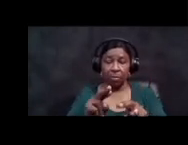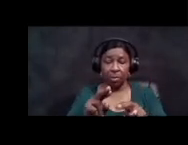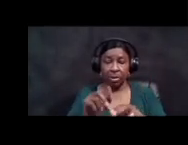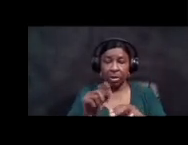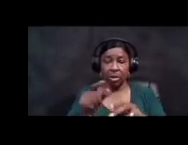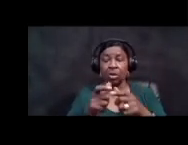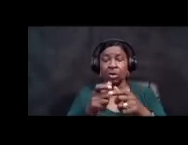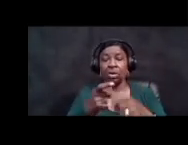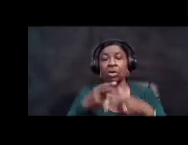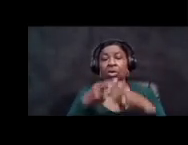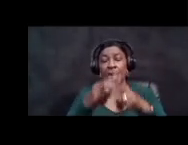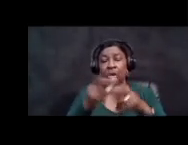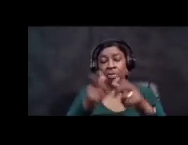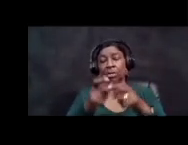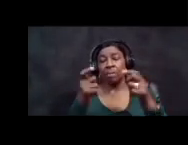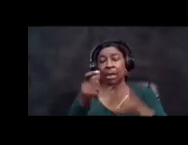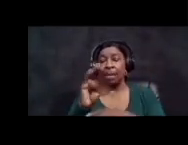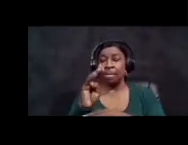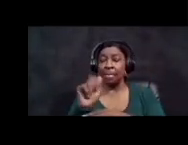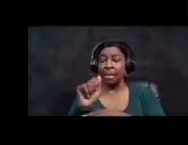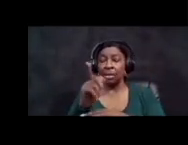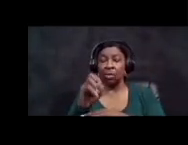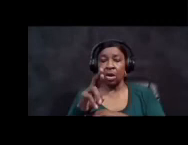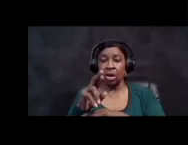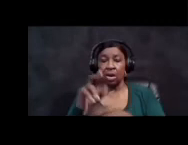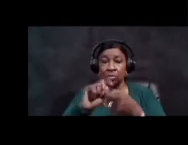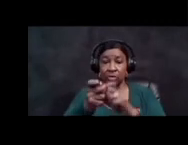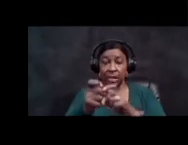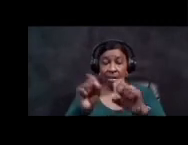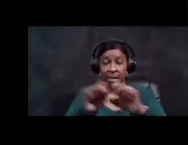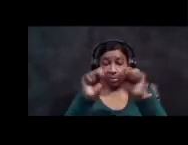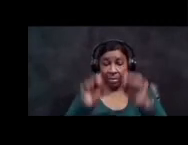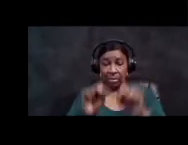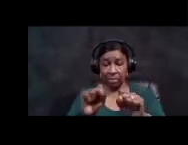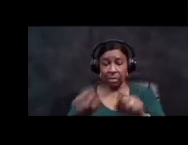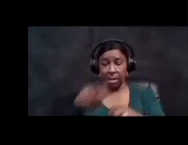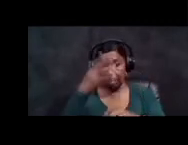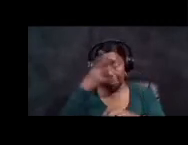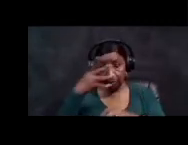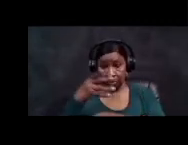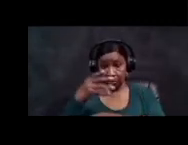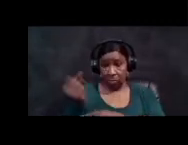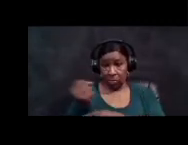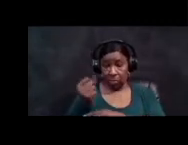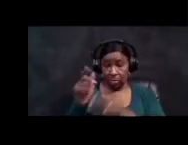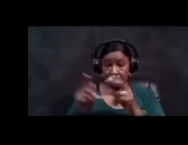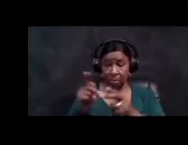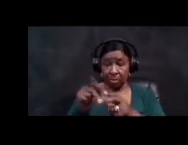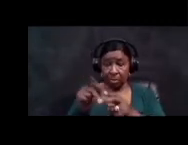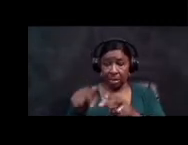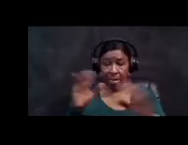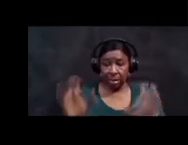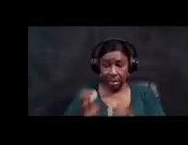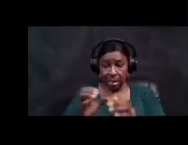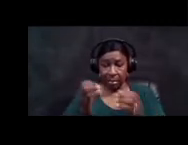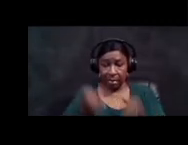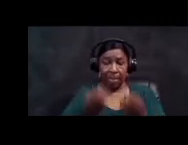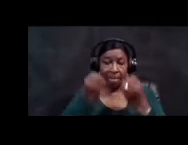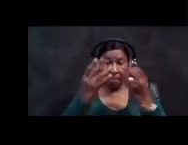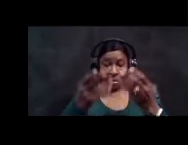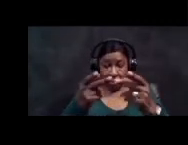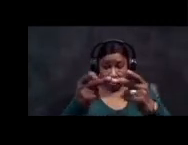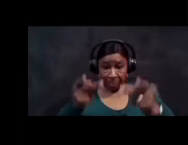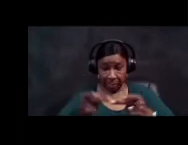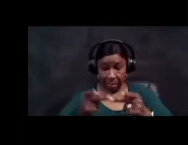system. Then, as now, migration detention is conducted in hundreds of facilities across